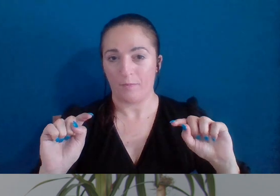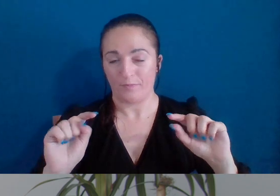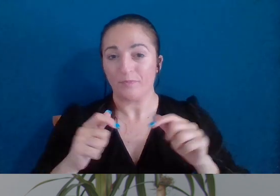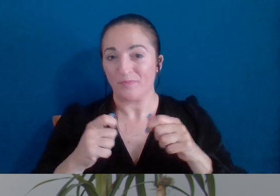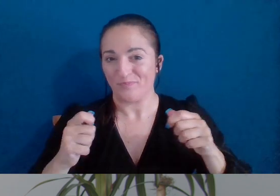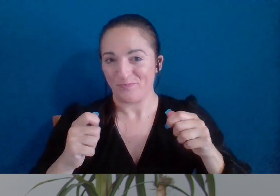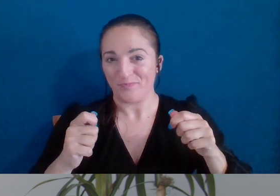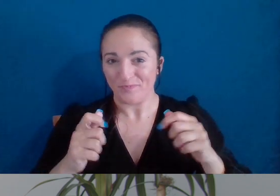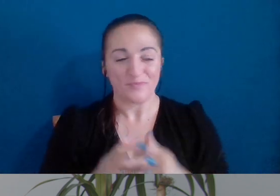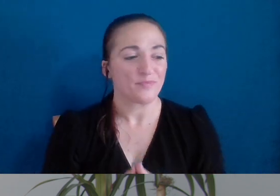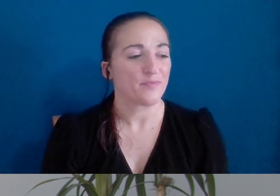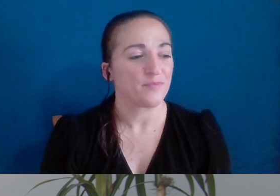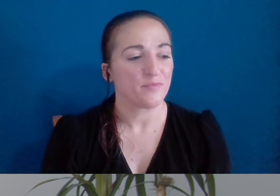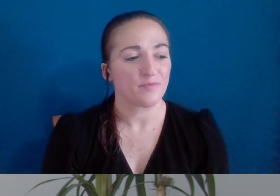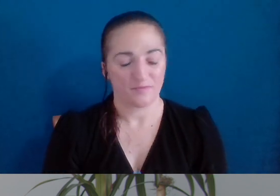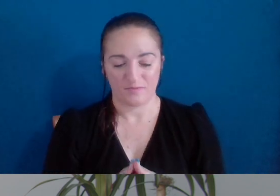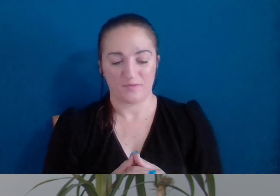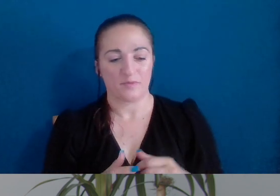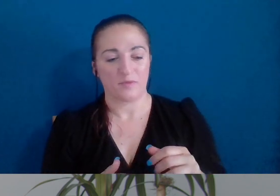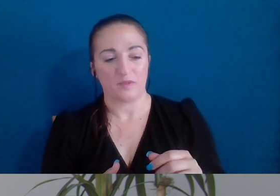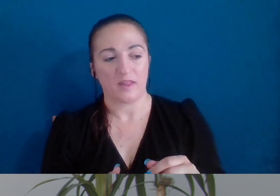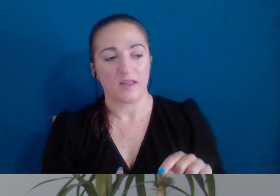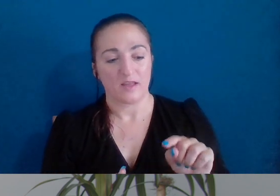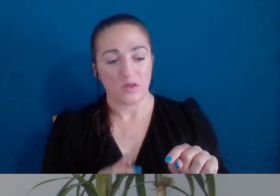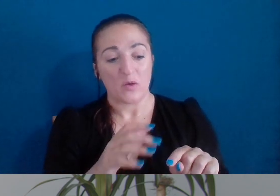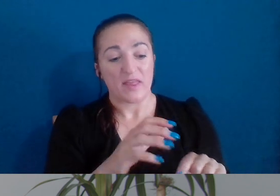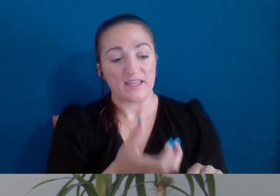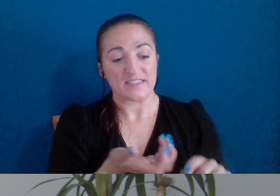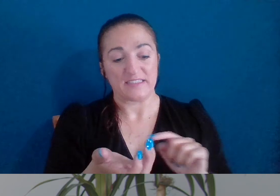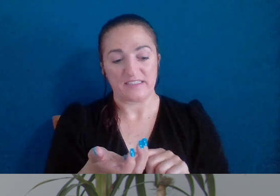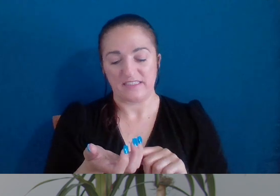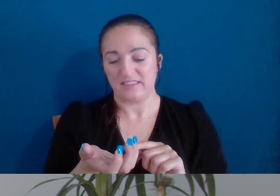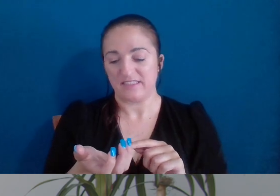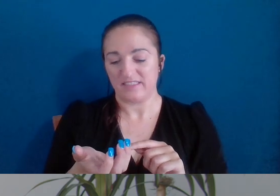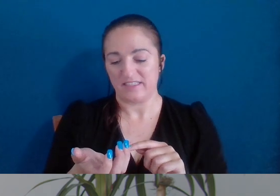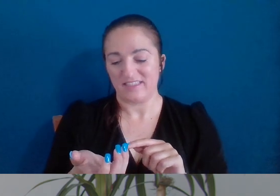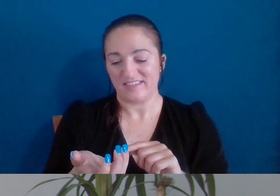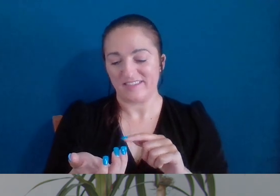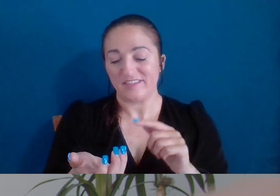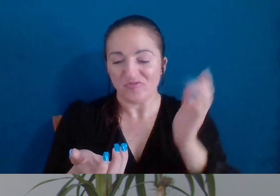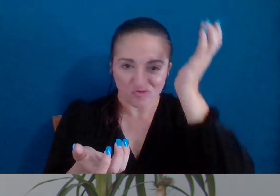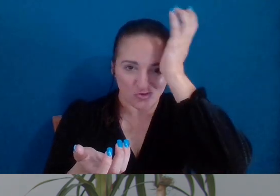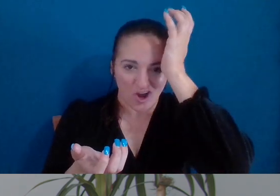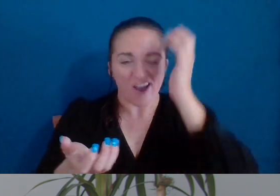And I'm just gonna take this little scrap, we call this now is trash, and I'm gonna put it over here.